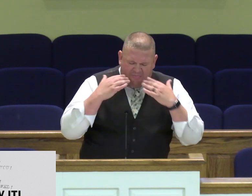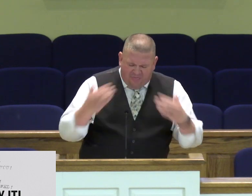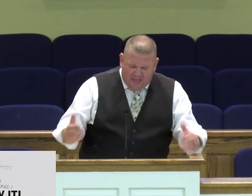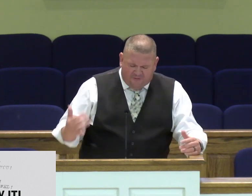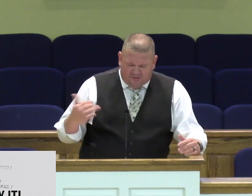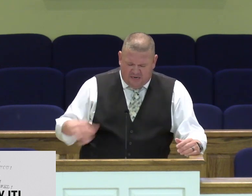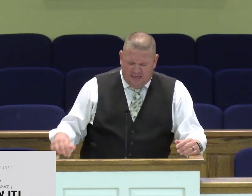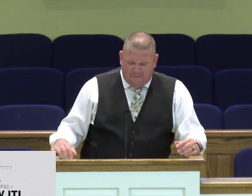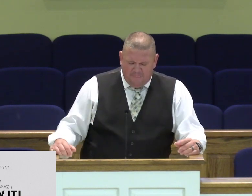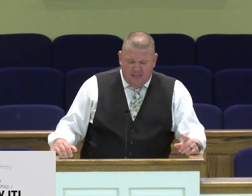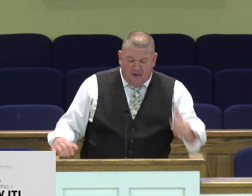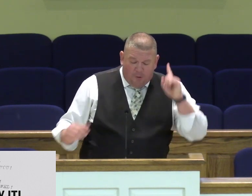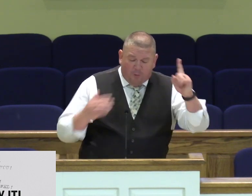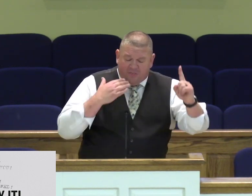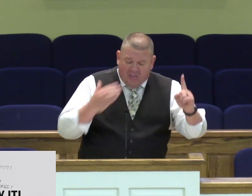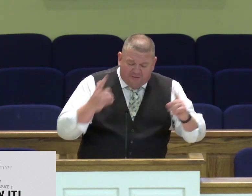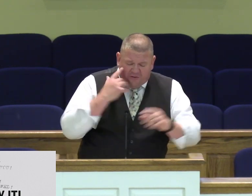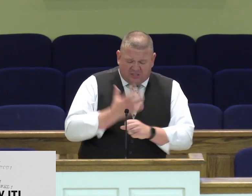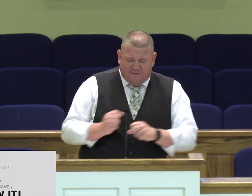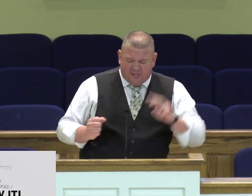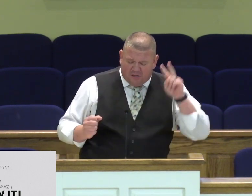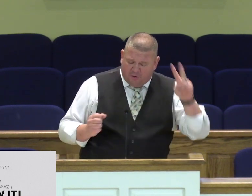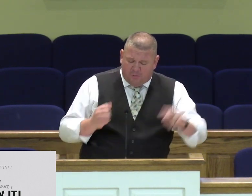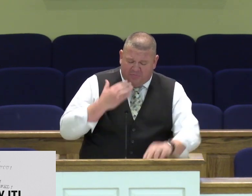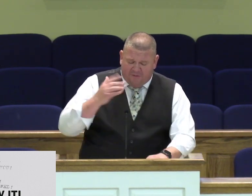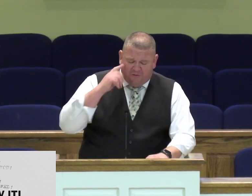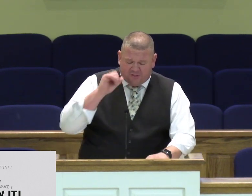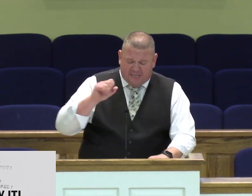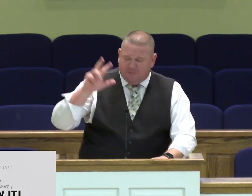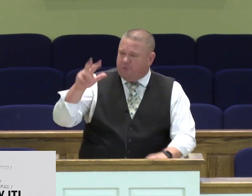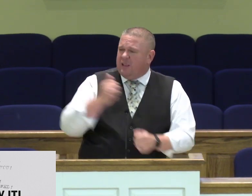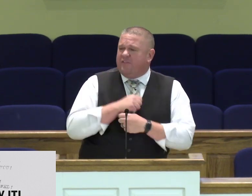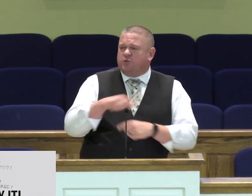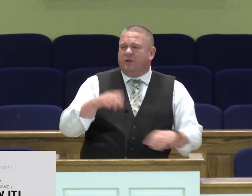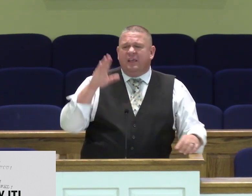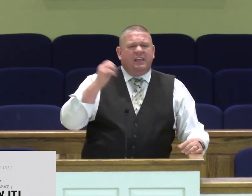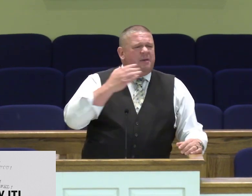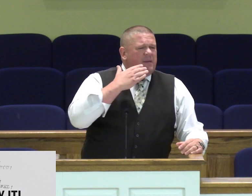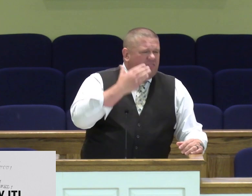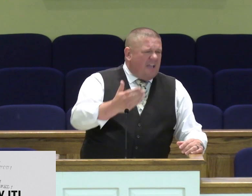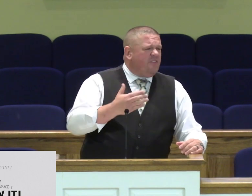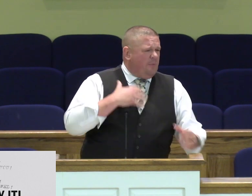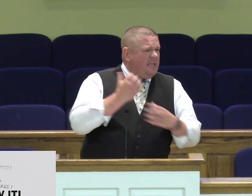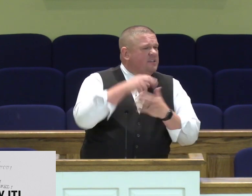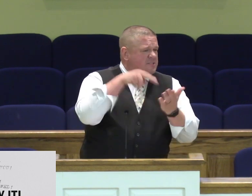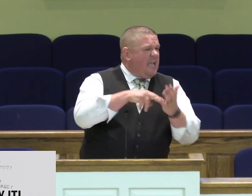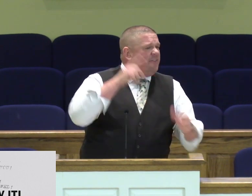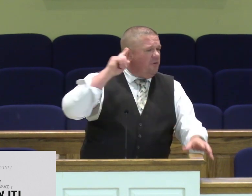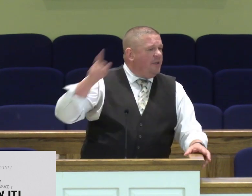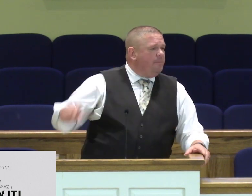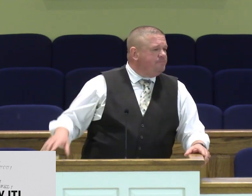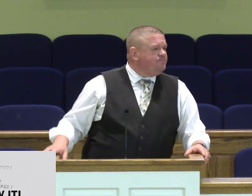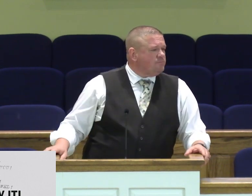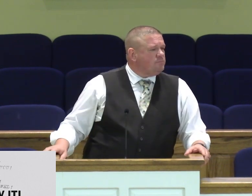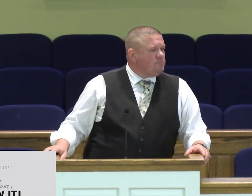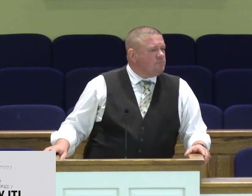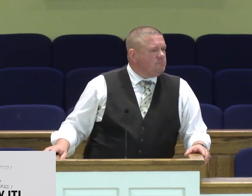be thankful tonight. Number one, be thankful for salvation. Number two, be thankful for the saints. Number three, I love this one. Be thankful that we get to stand for